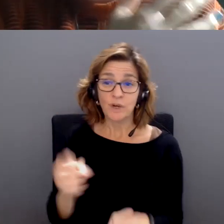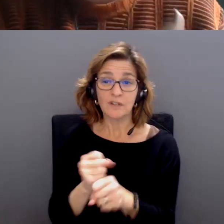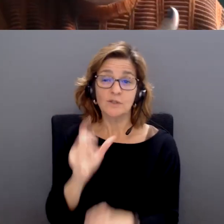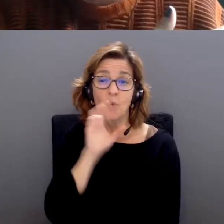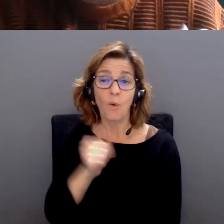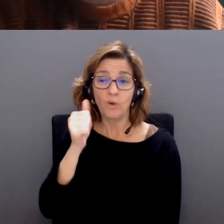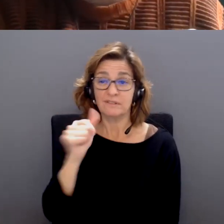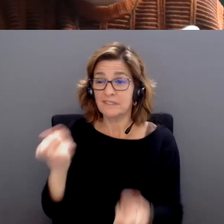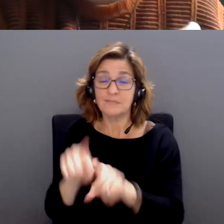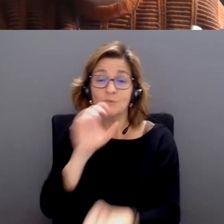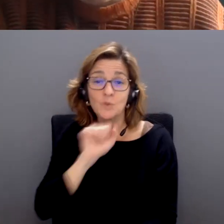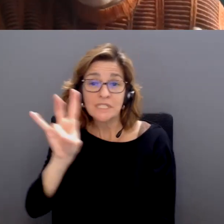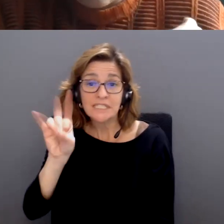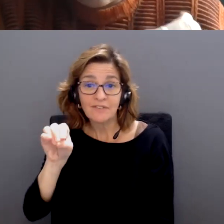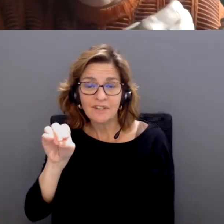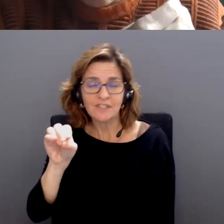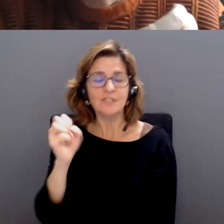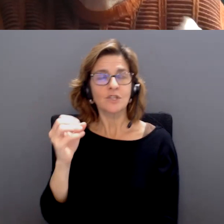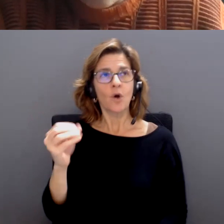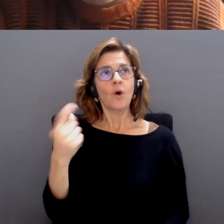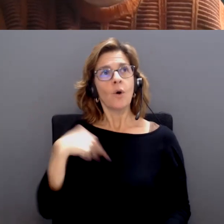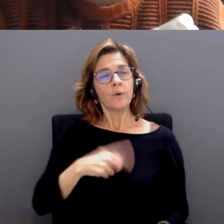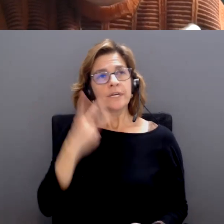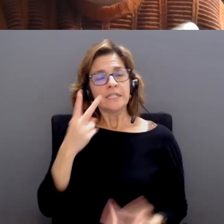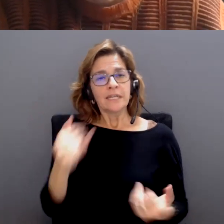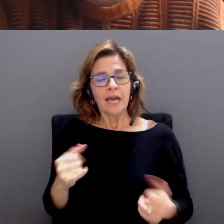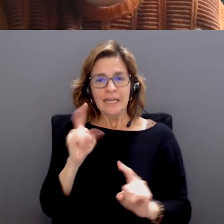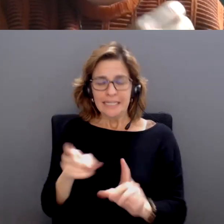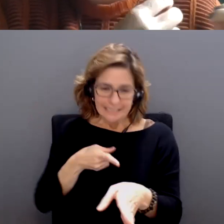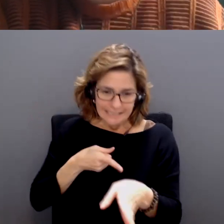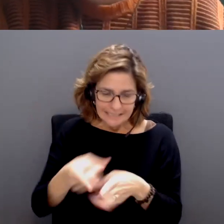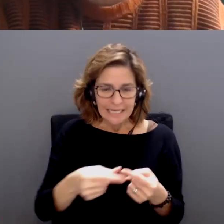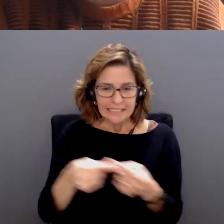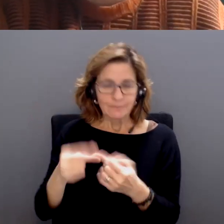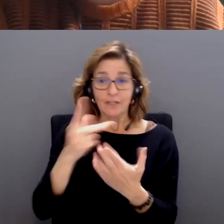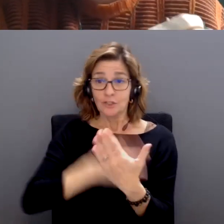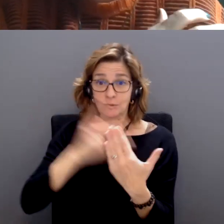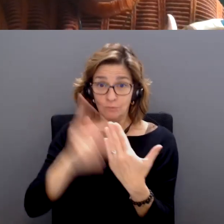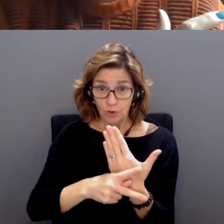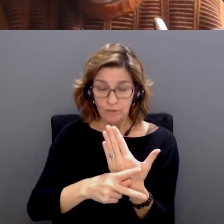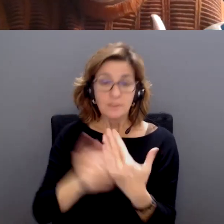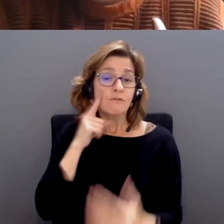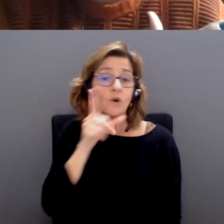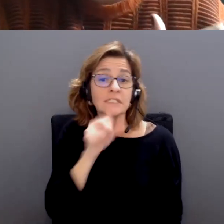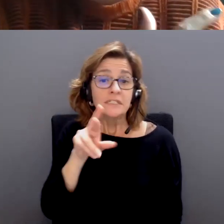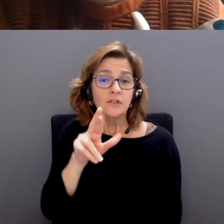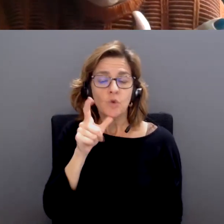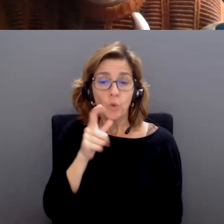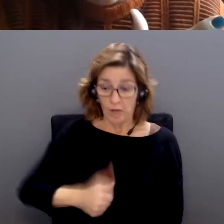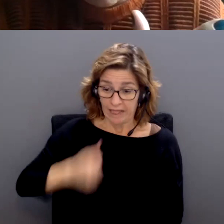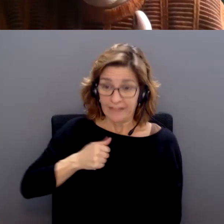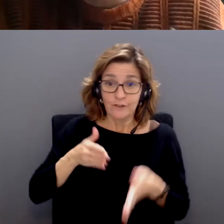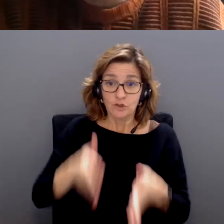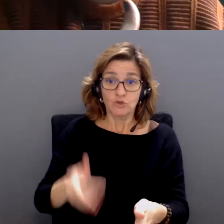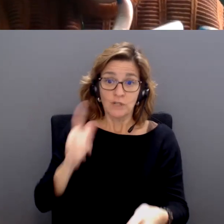need for specialized senior programs for folks who have been street involved going on 10